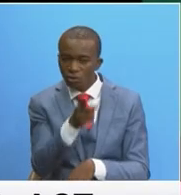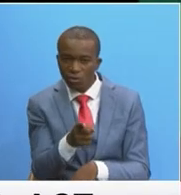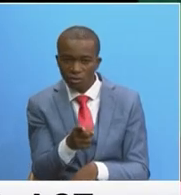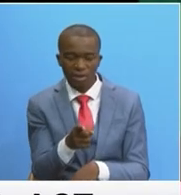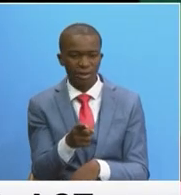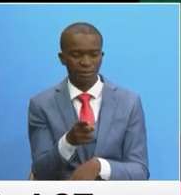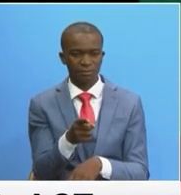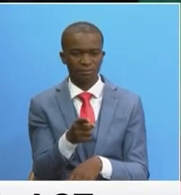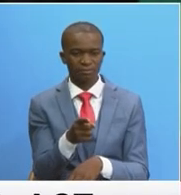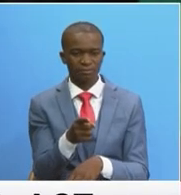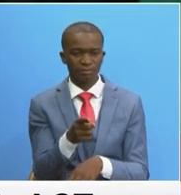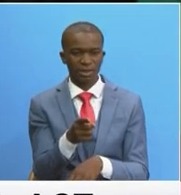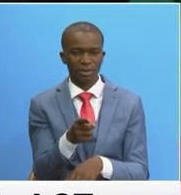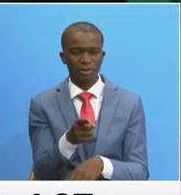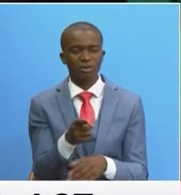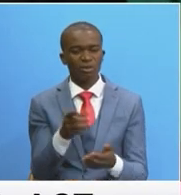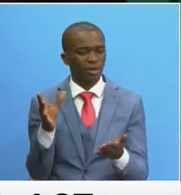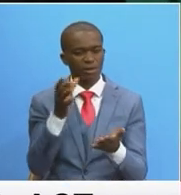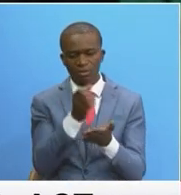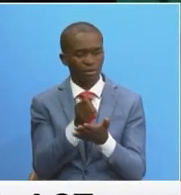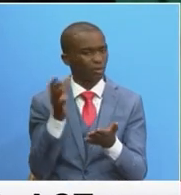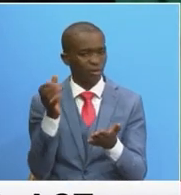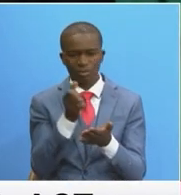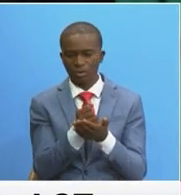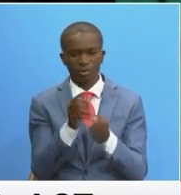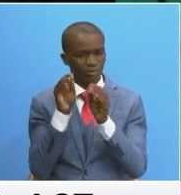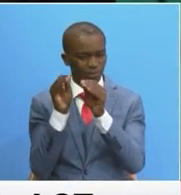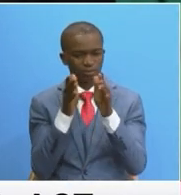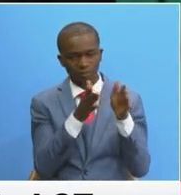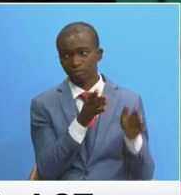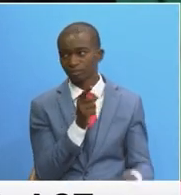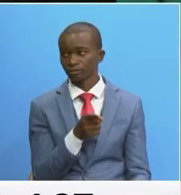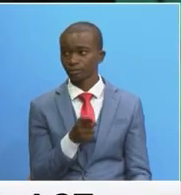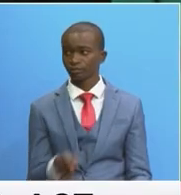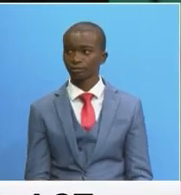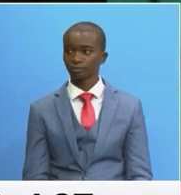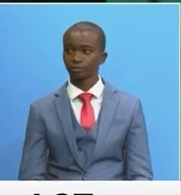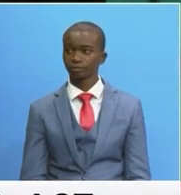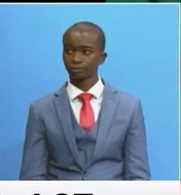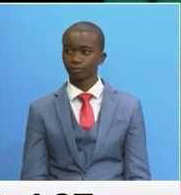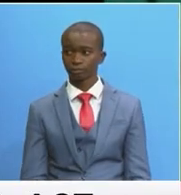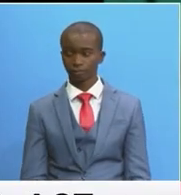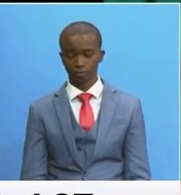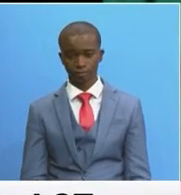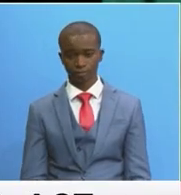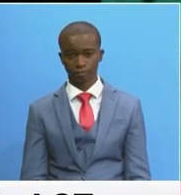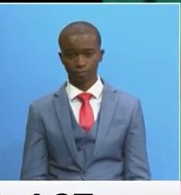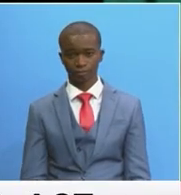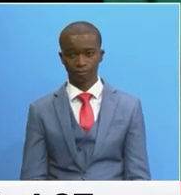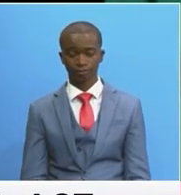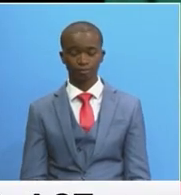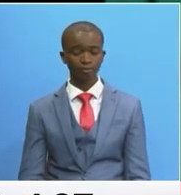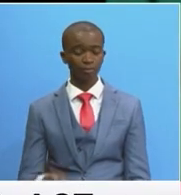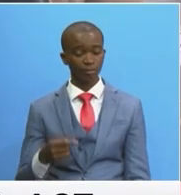greatly improved. This is why I'm so glad and gratified that the